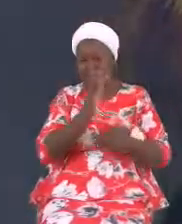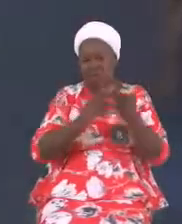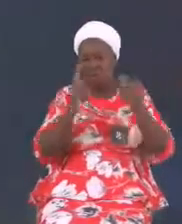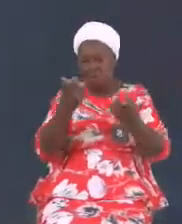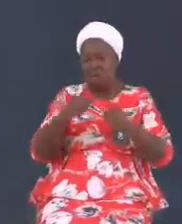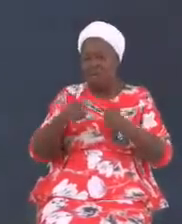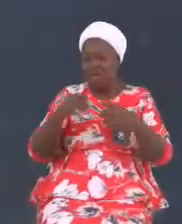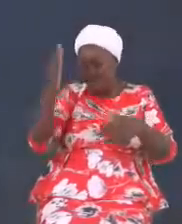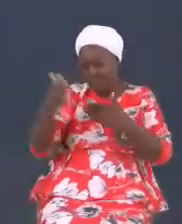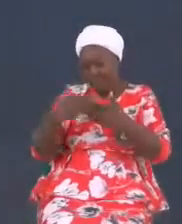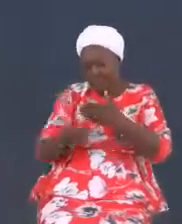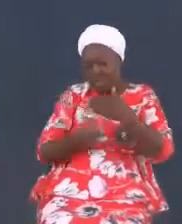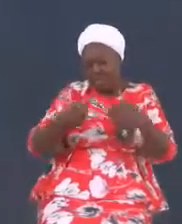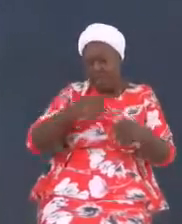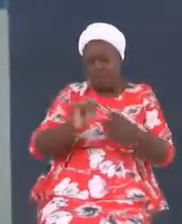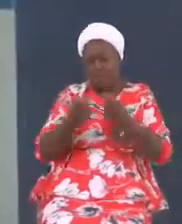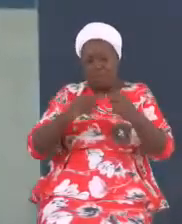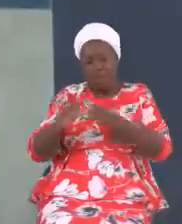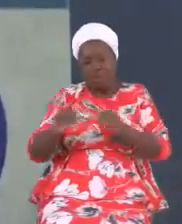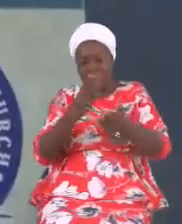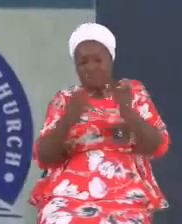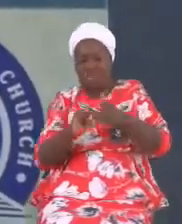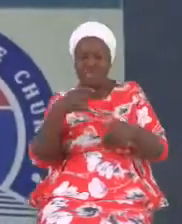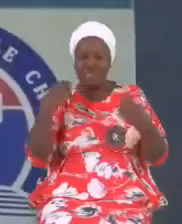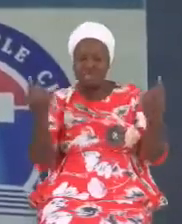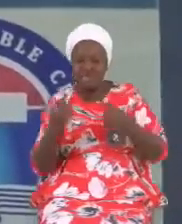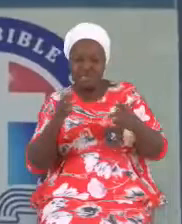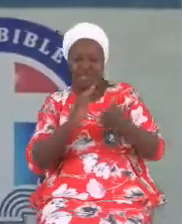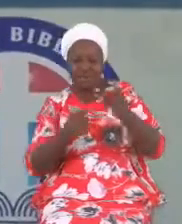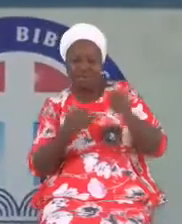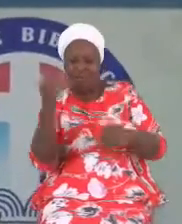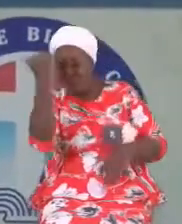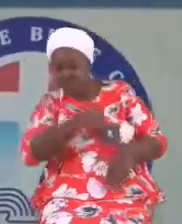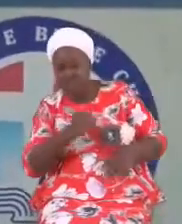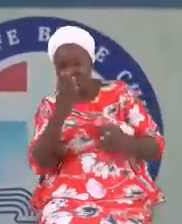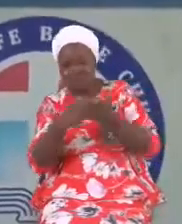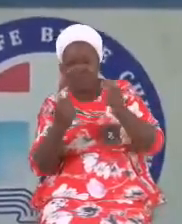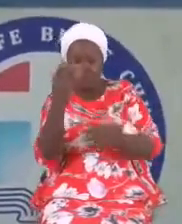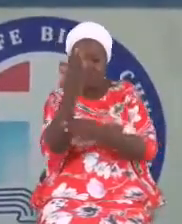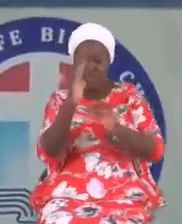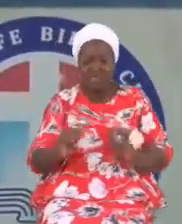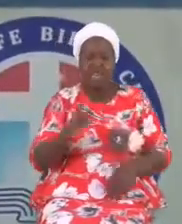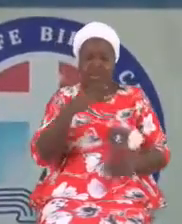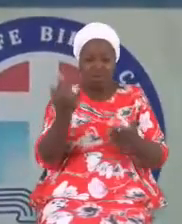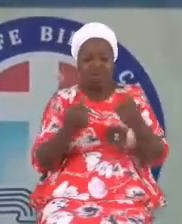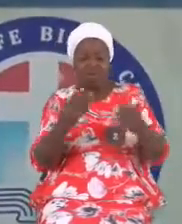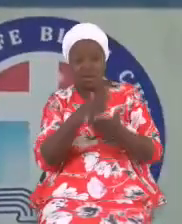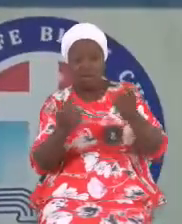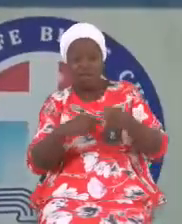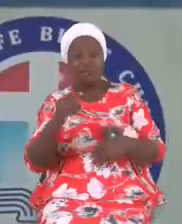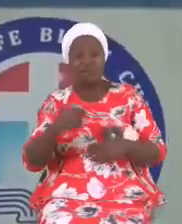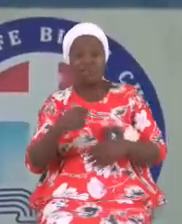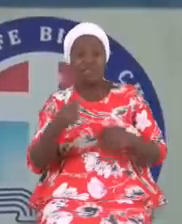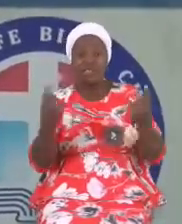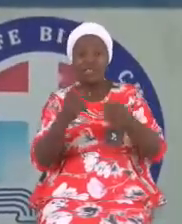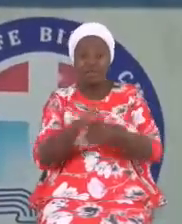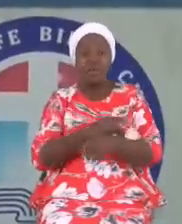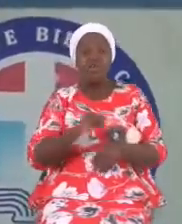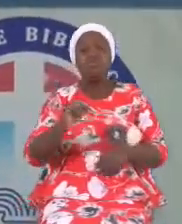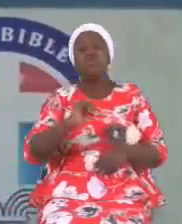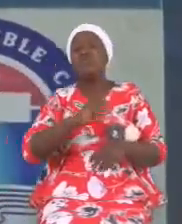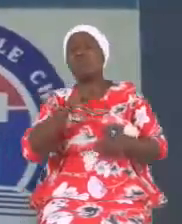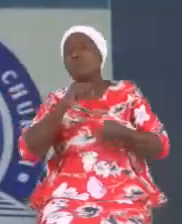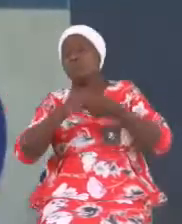to come and do something silly, something foolish, something fleshly, something sinful, I do. I am